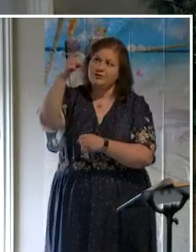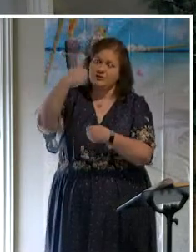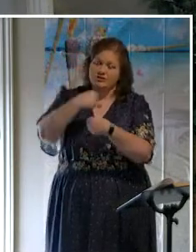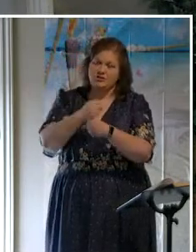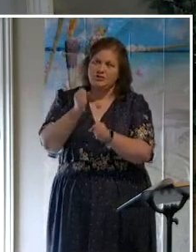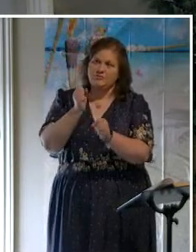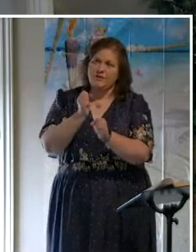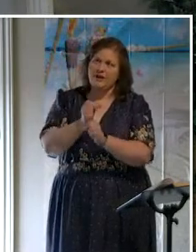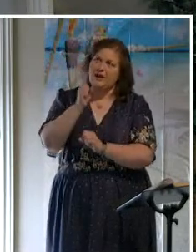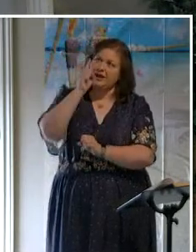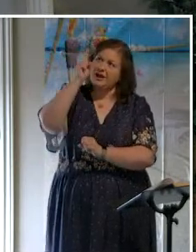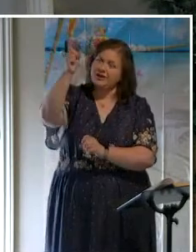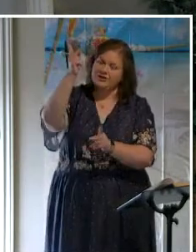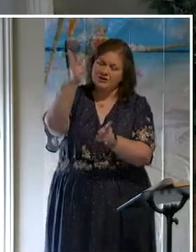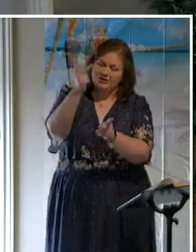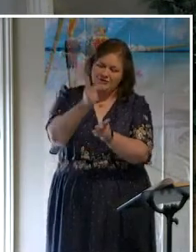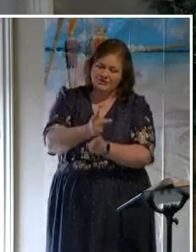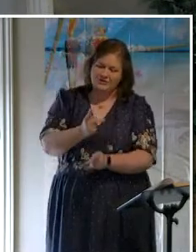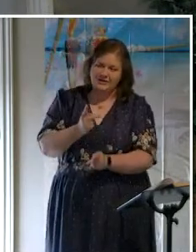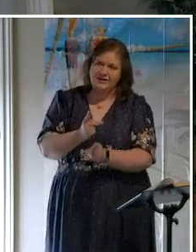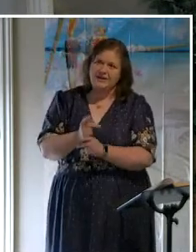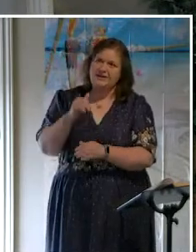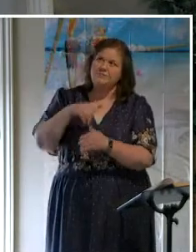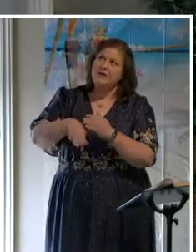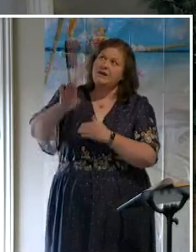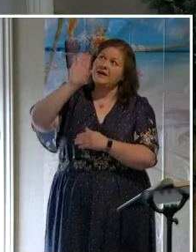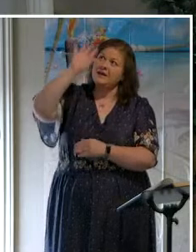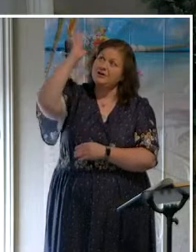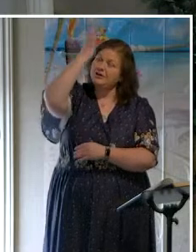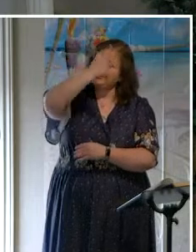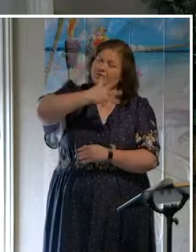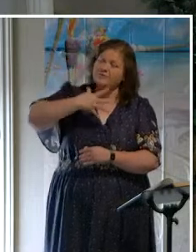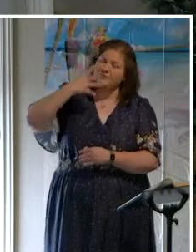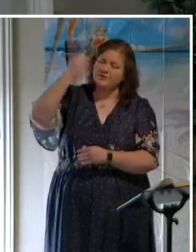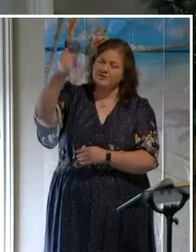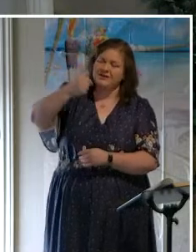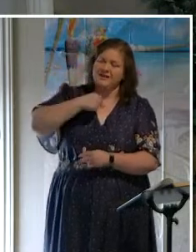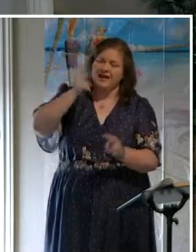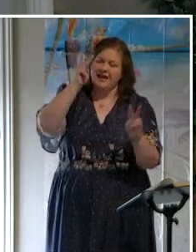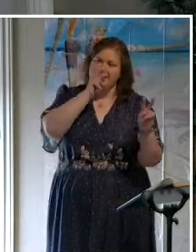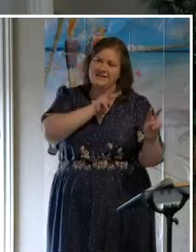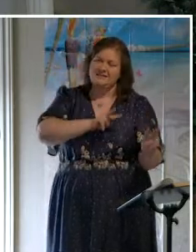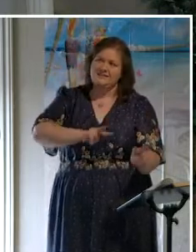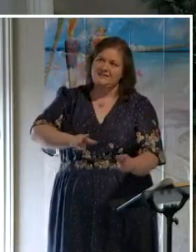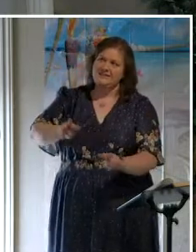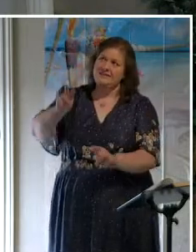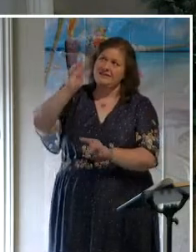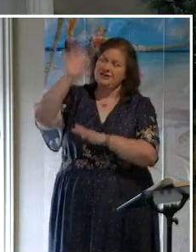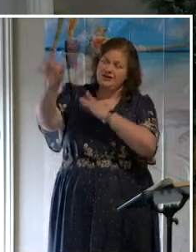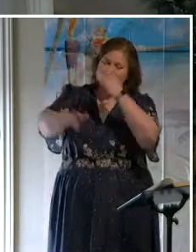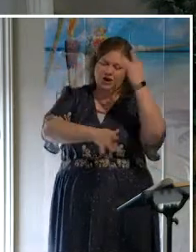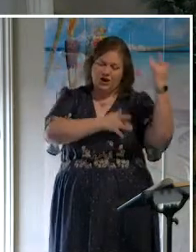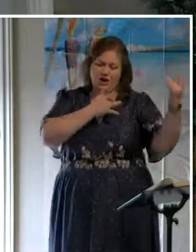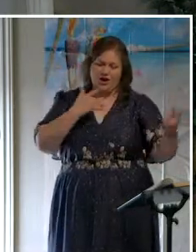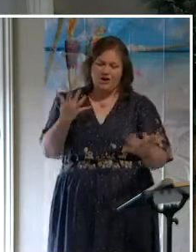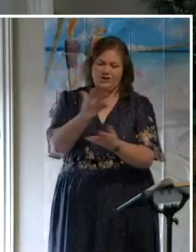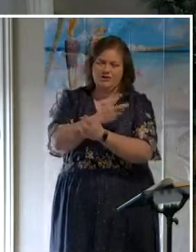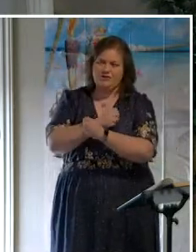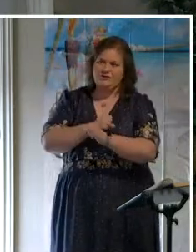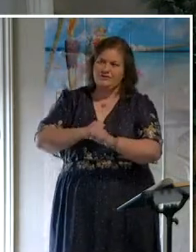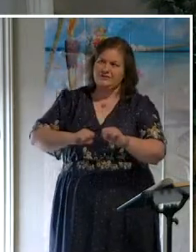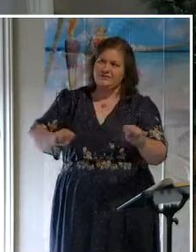you keep. In your beauty I see your heart to redeem. I'm amazed at